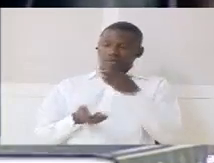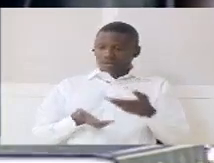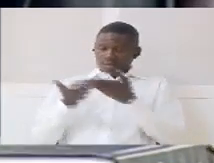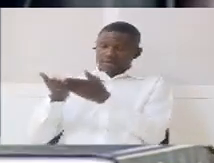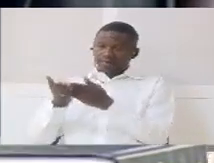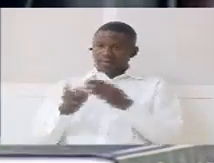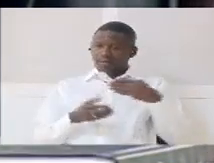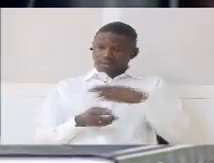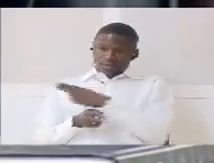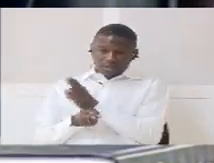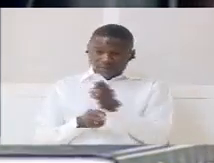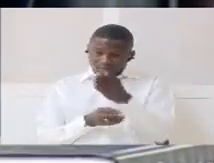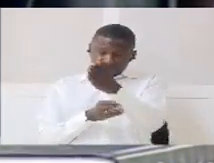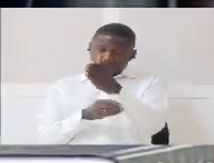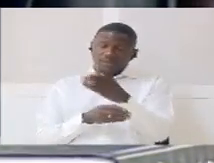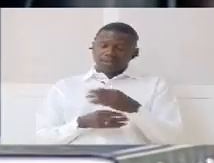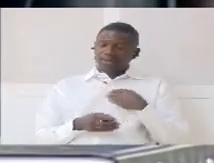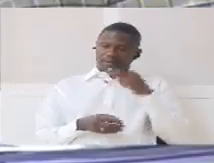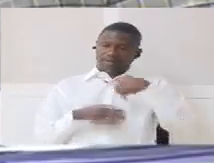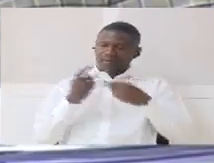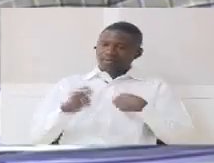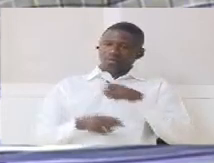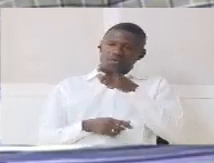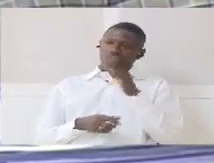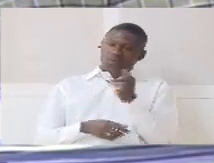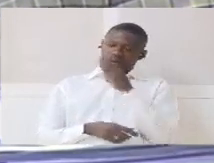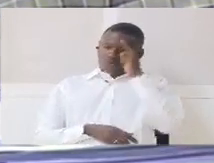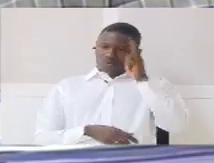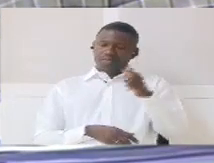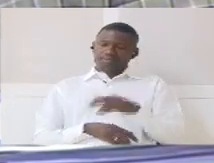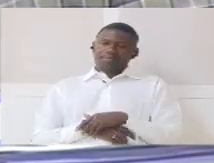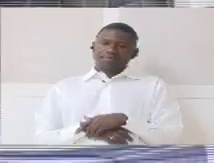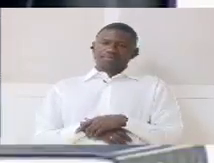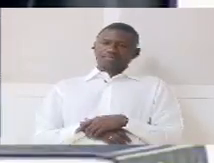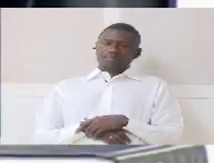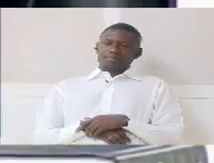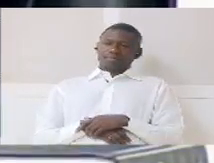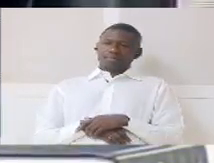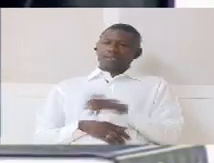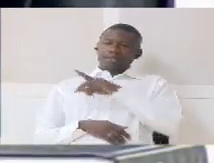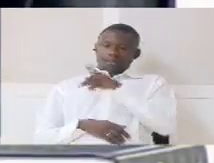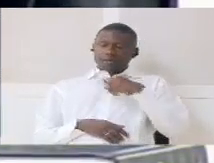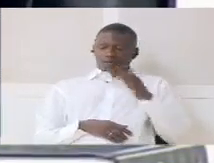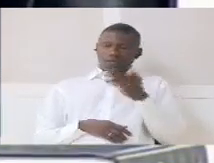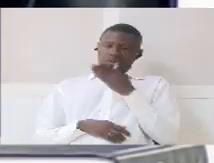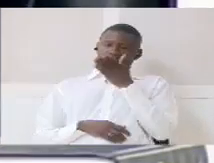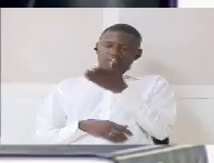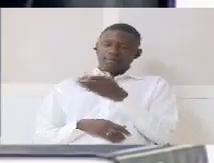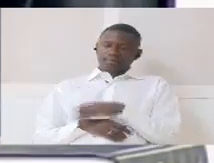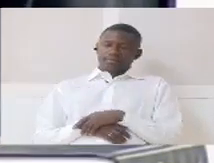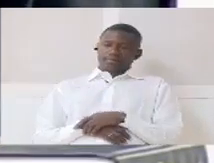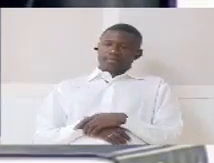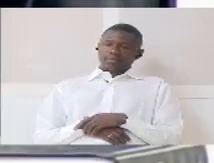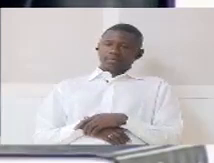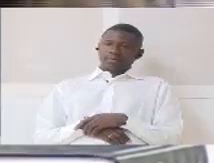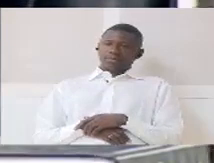what happened? They are home. You went home. I went home. And then what happened the next day? They went there. I did